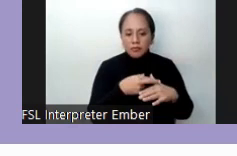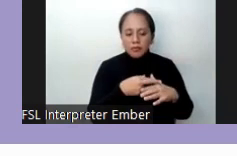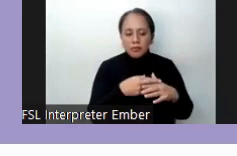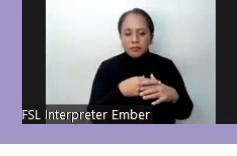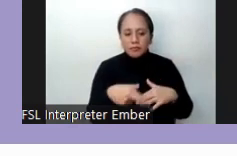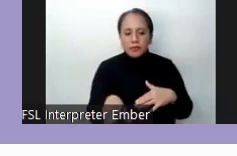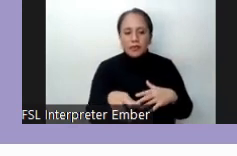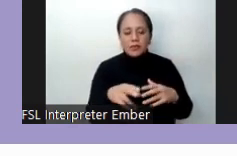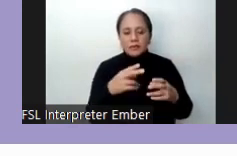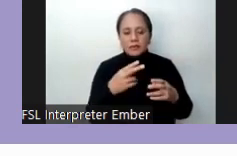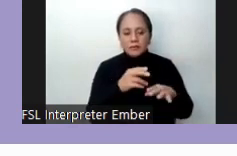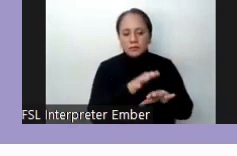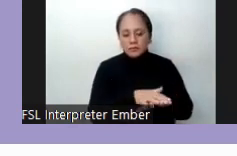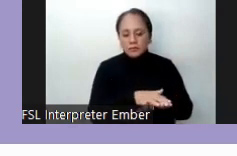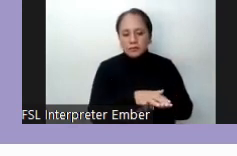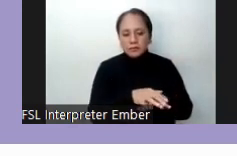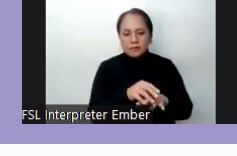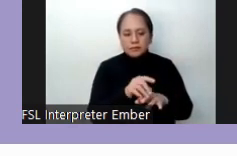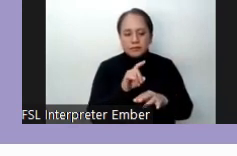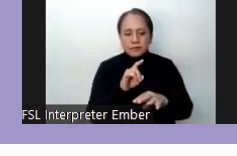legitimate mainstream media.